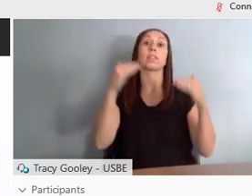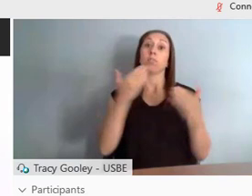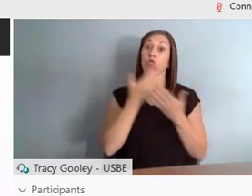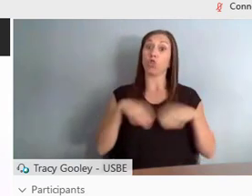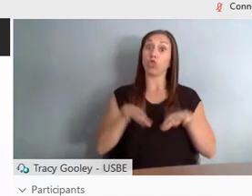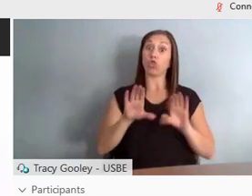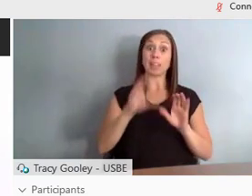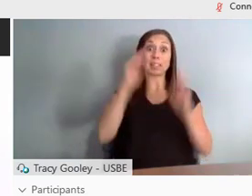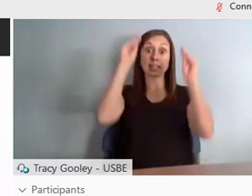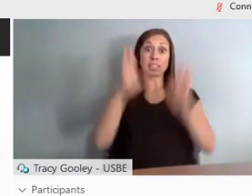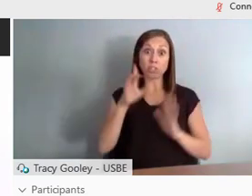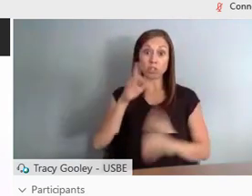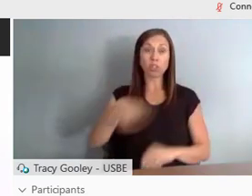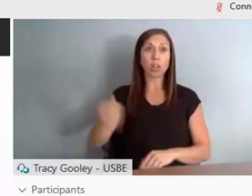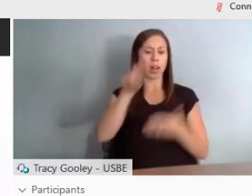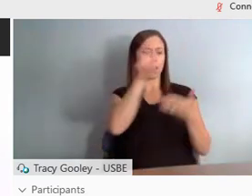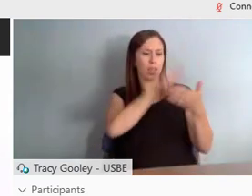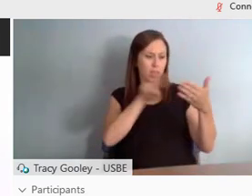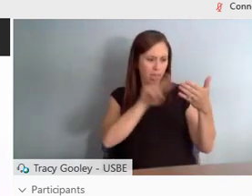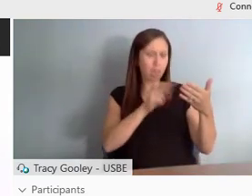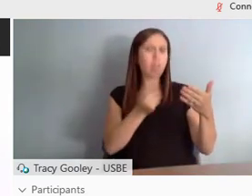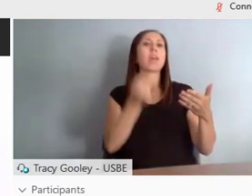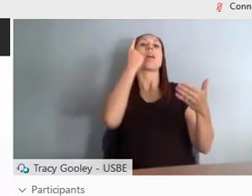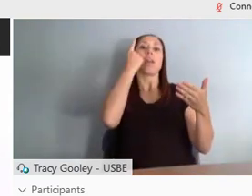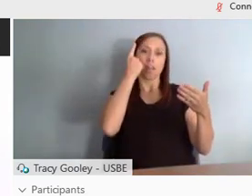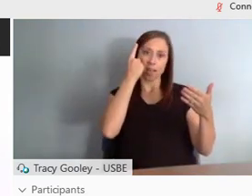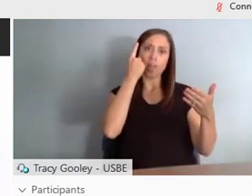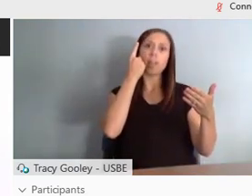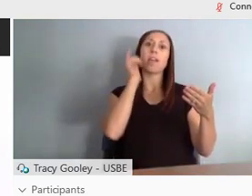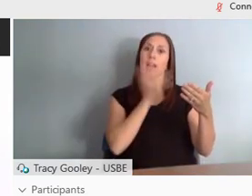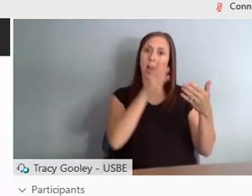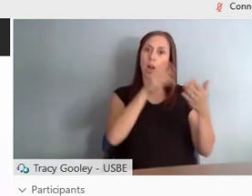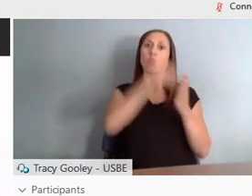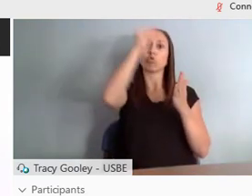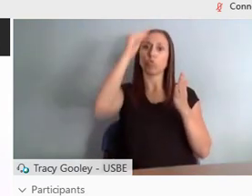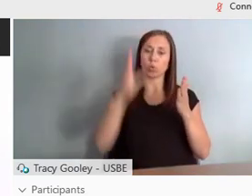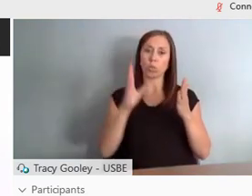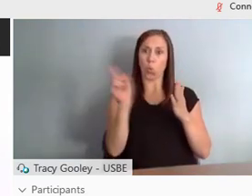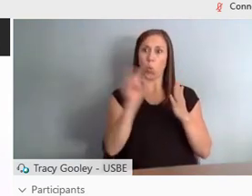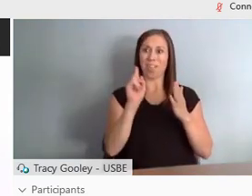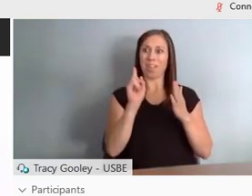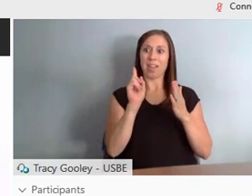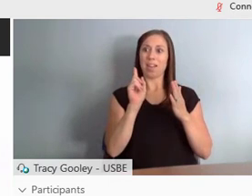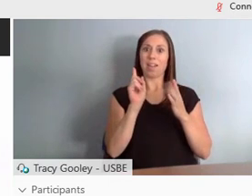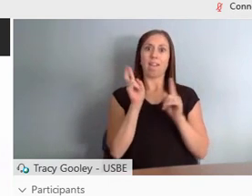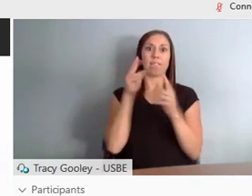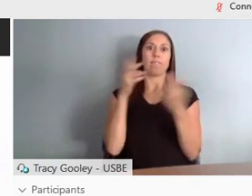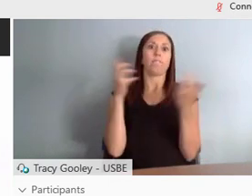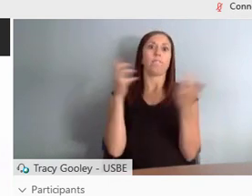teachers to have a better understanding of where students are within our standards.